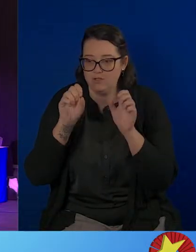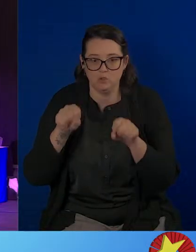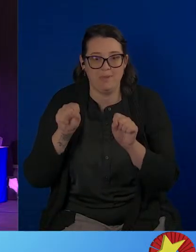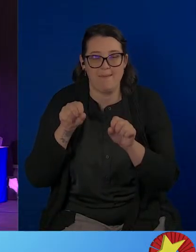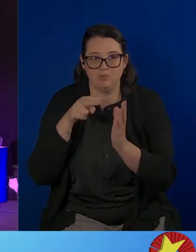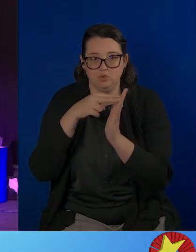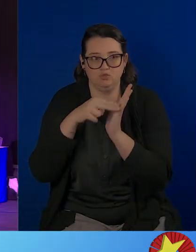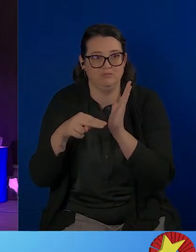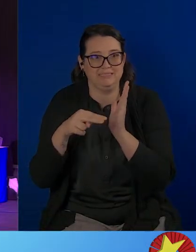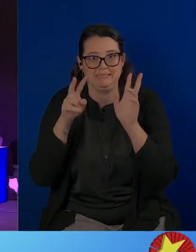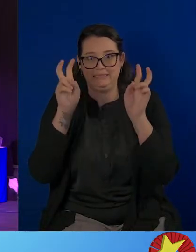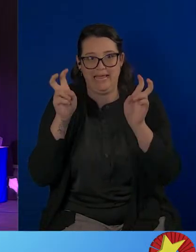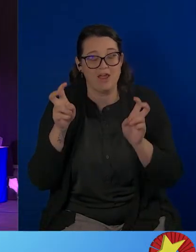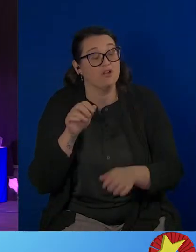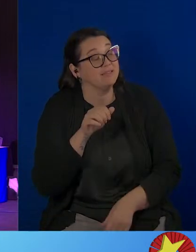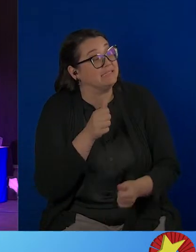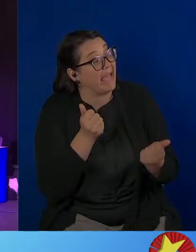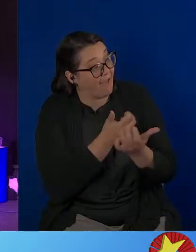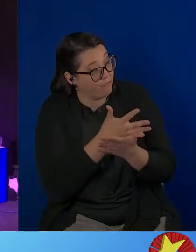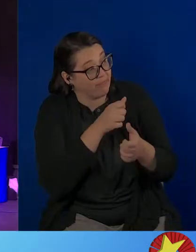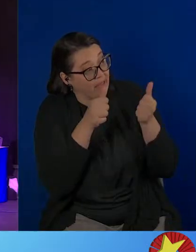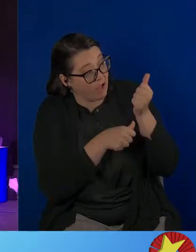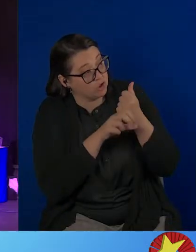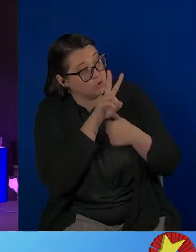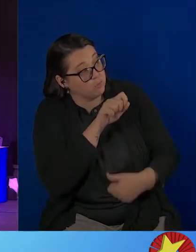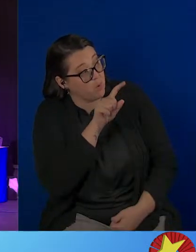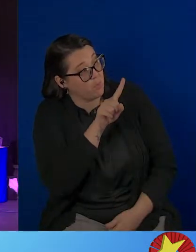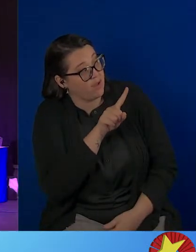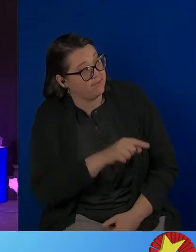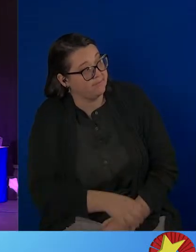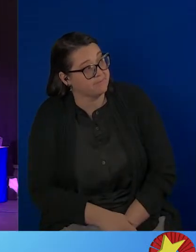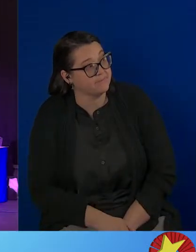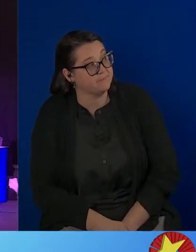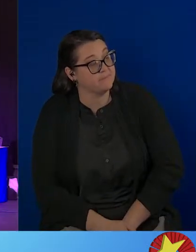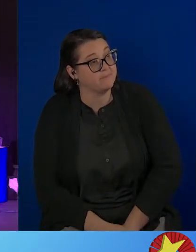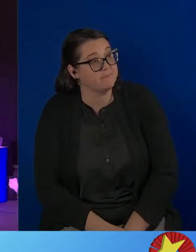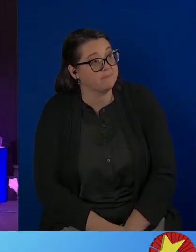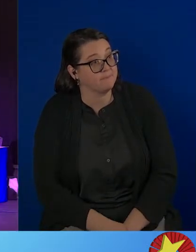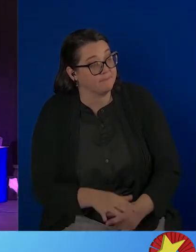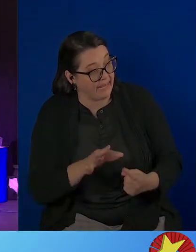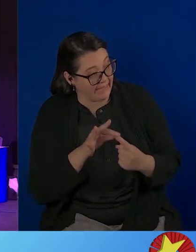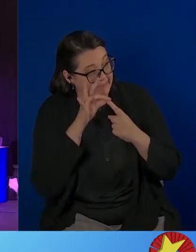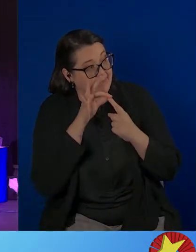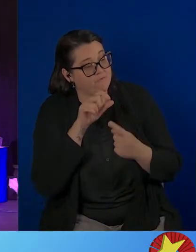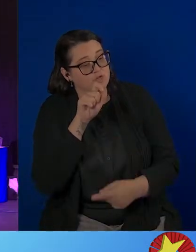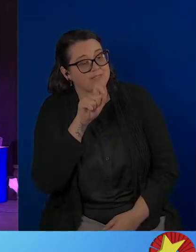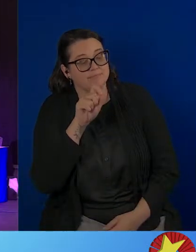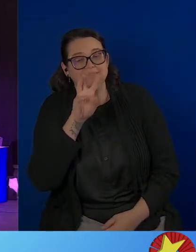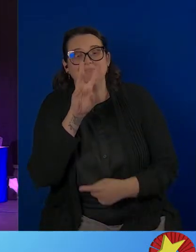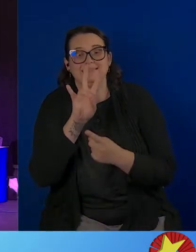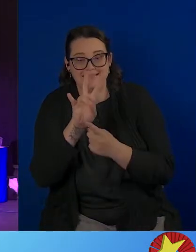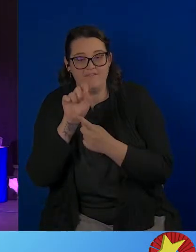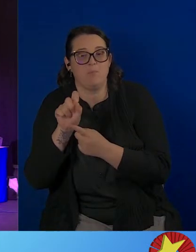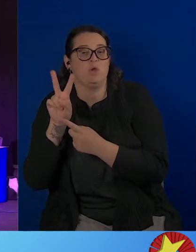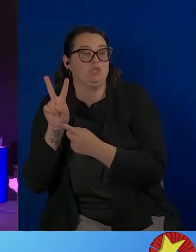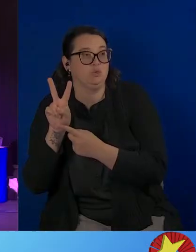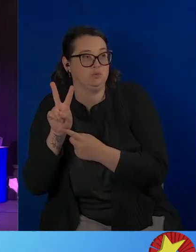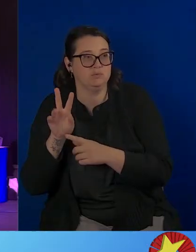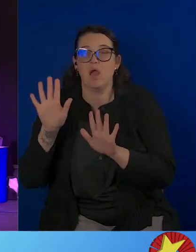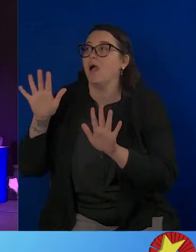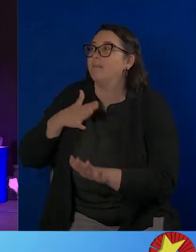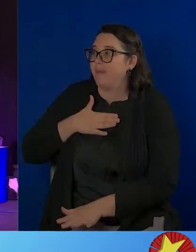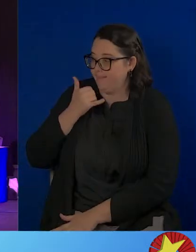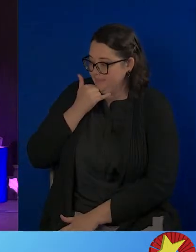those. It is But- all of the ones that are listed under 2.1, except for 7.2. My mistake. Got